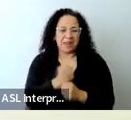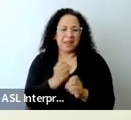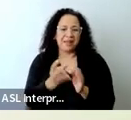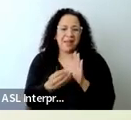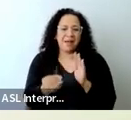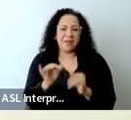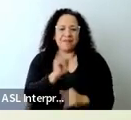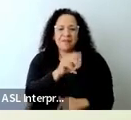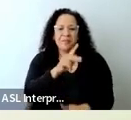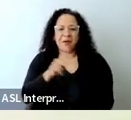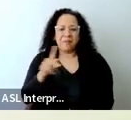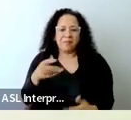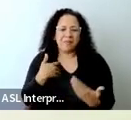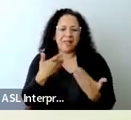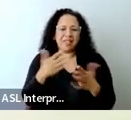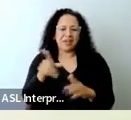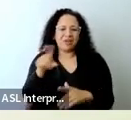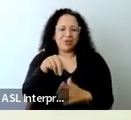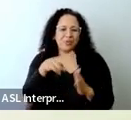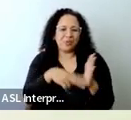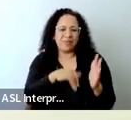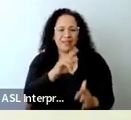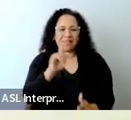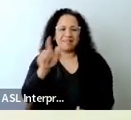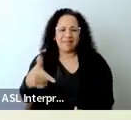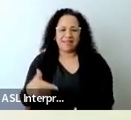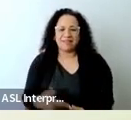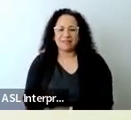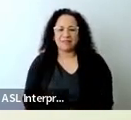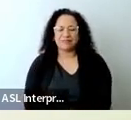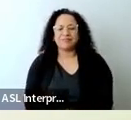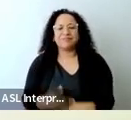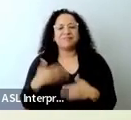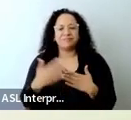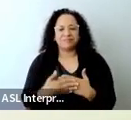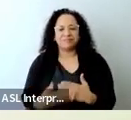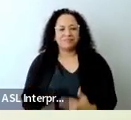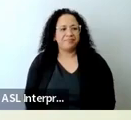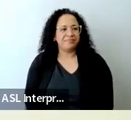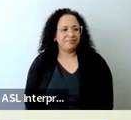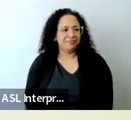the PowerPoint. I'll let you read that later. Next slide, please.